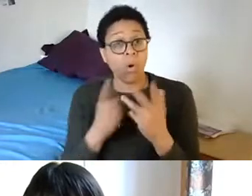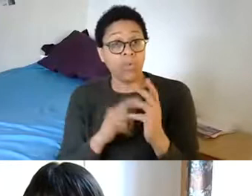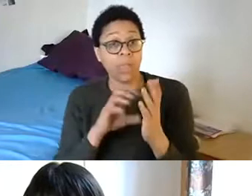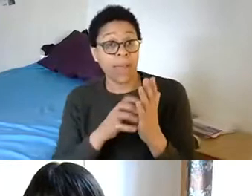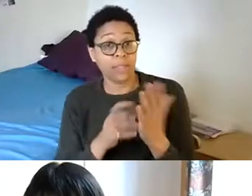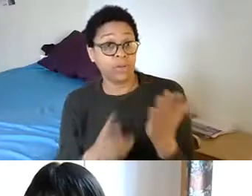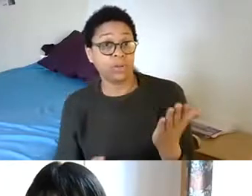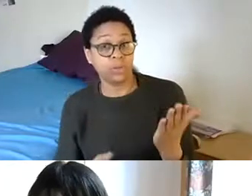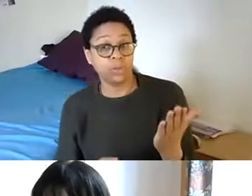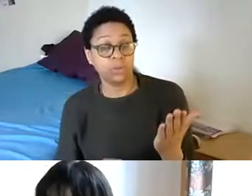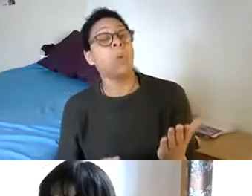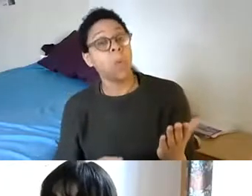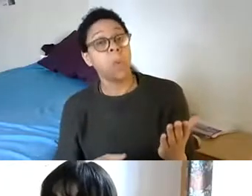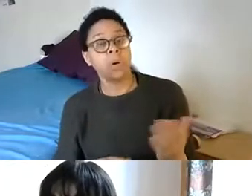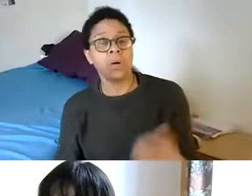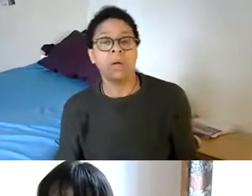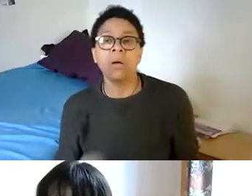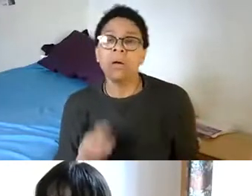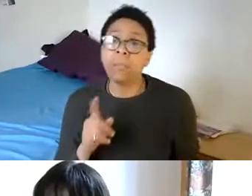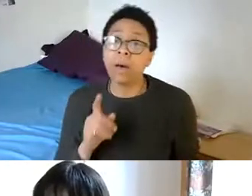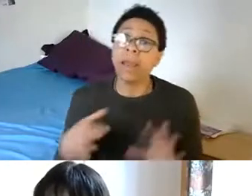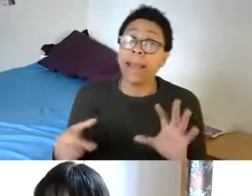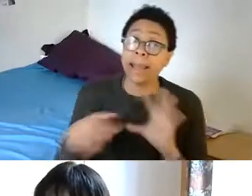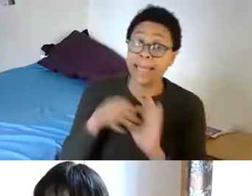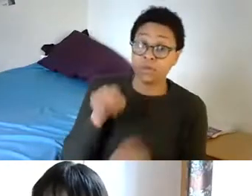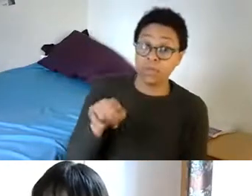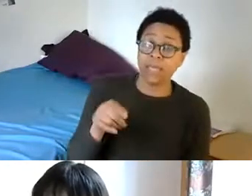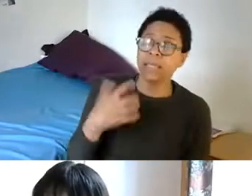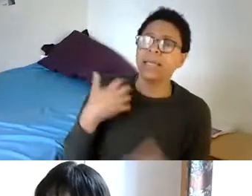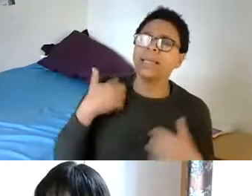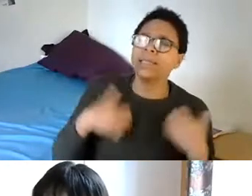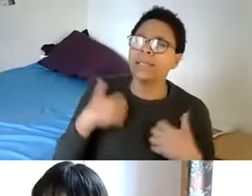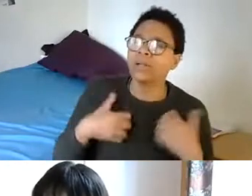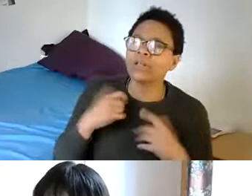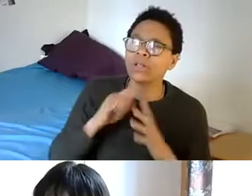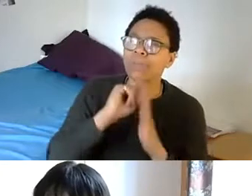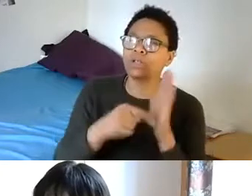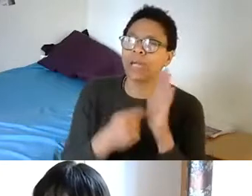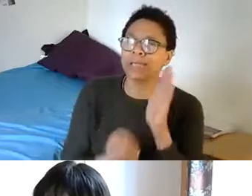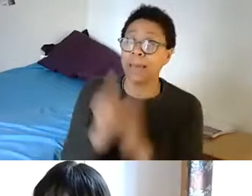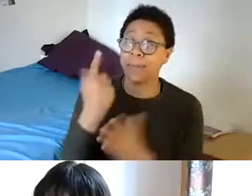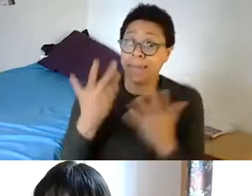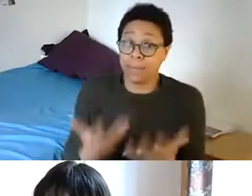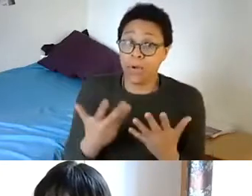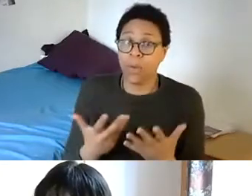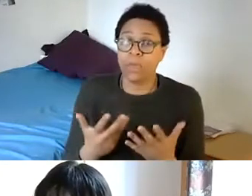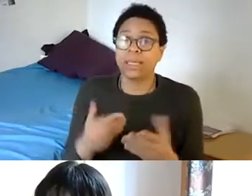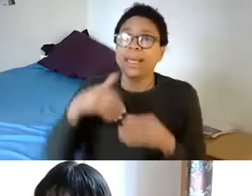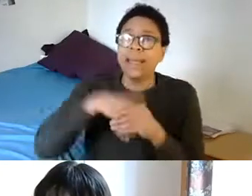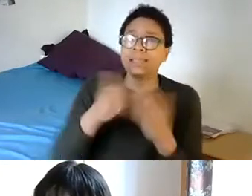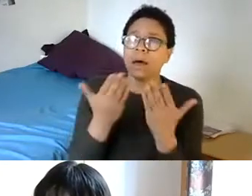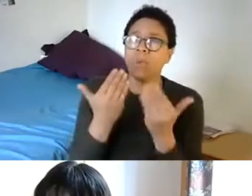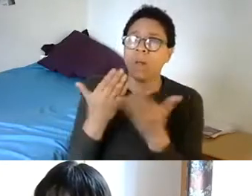page as well. But something related to this is there's an interesting project going on at Wellcome